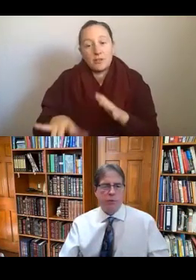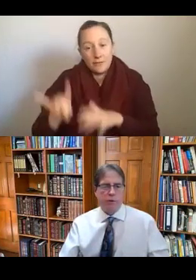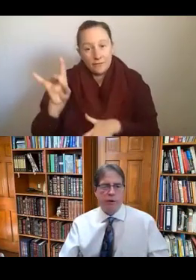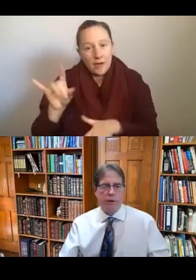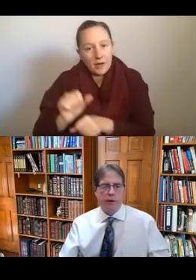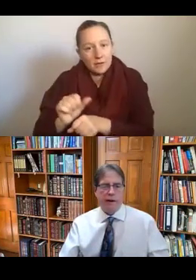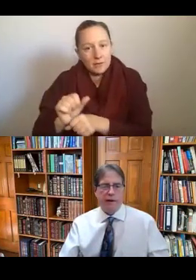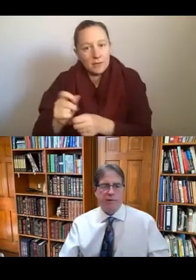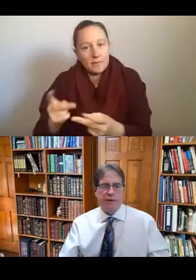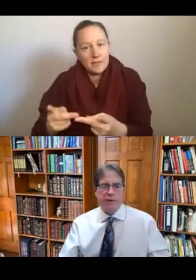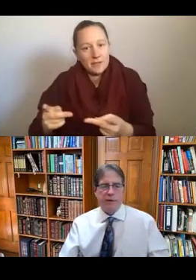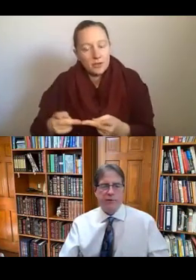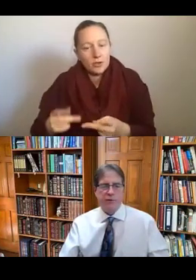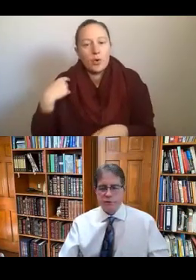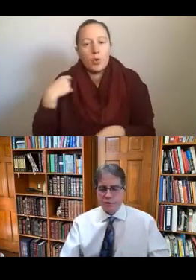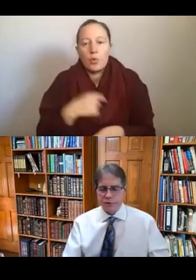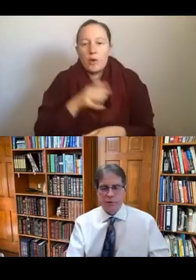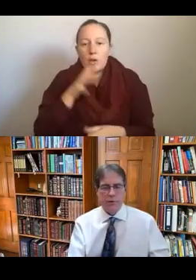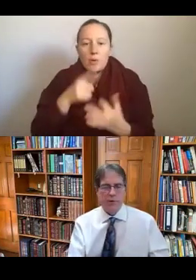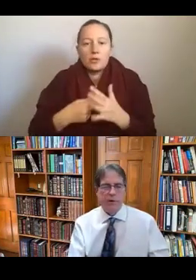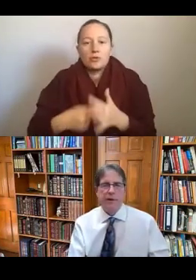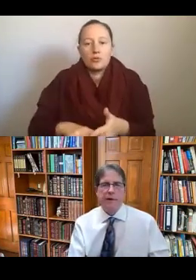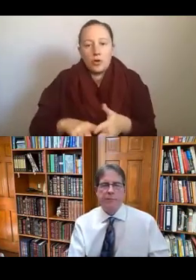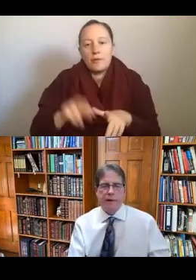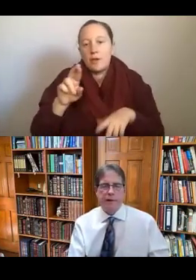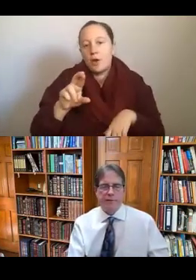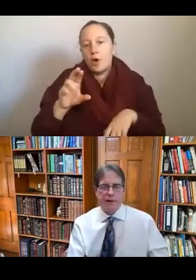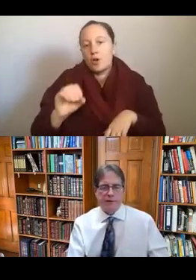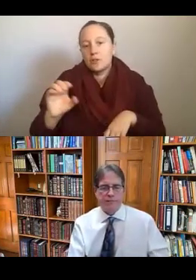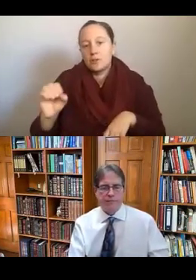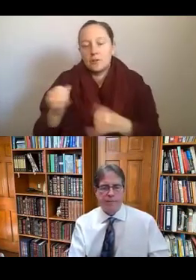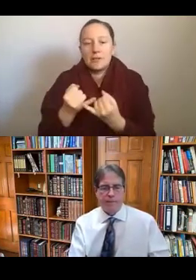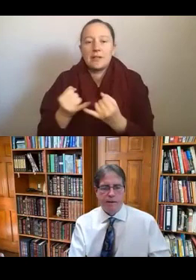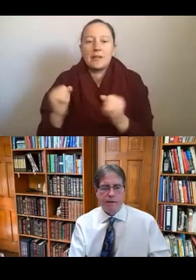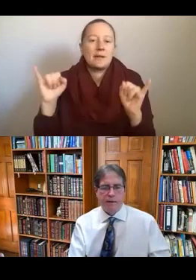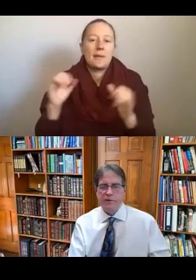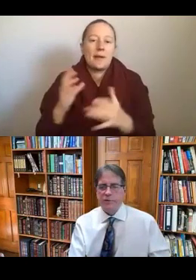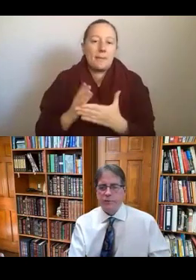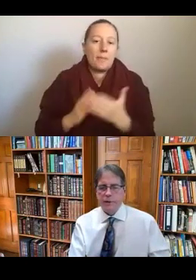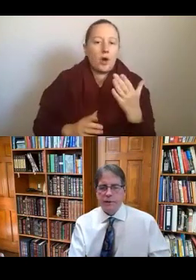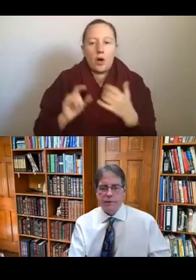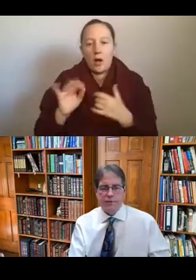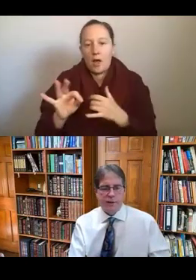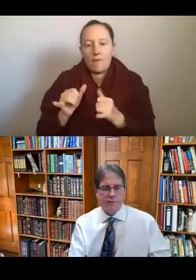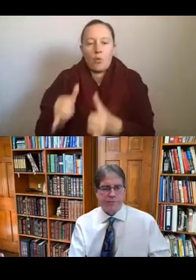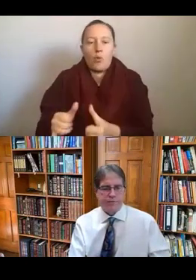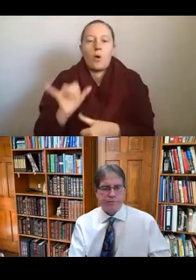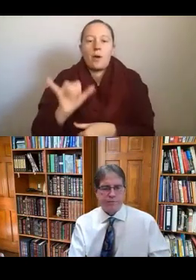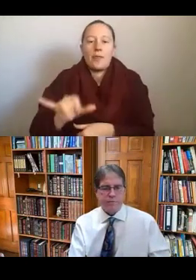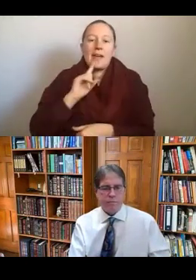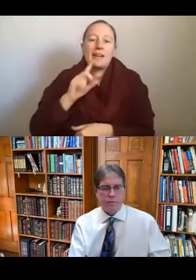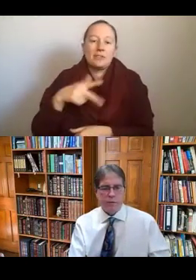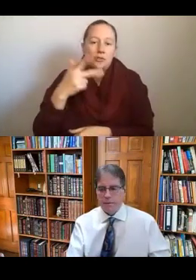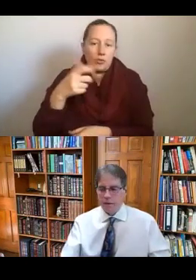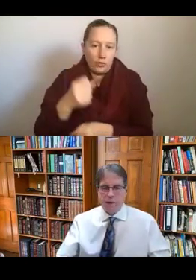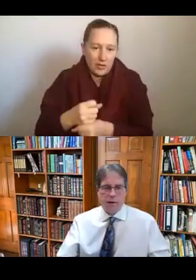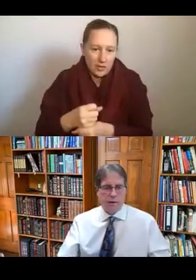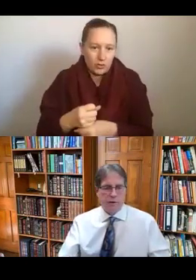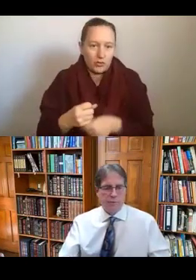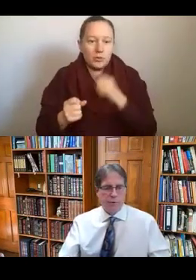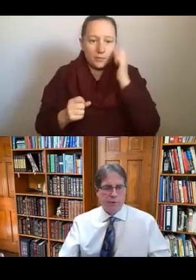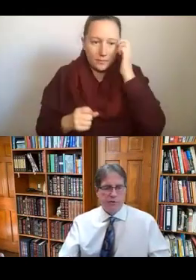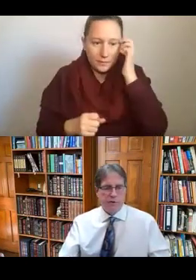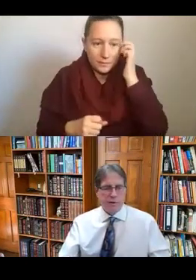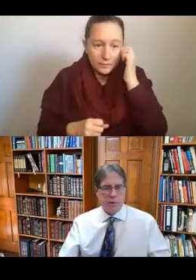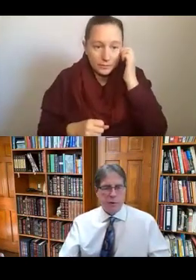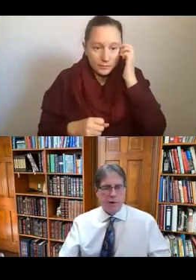we will activate the R00 independent phase. That's a 3-year phase. Here